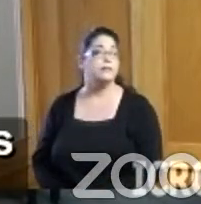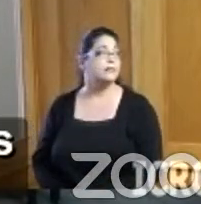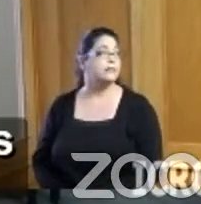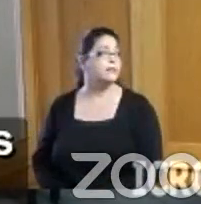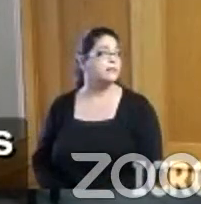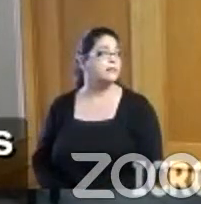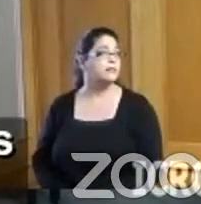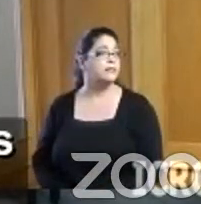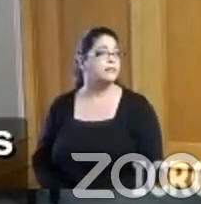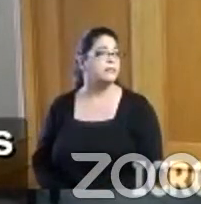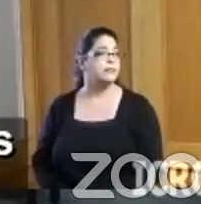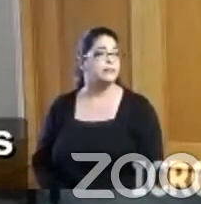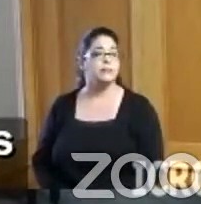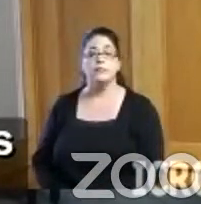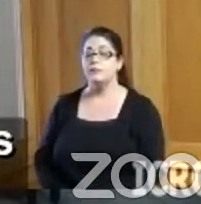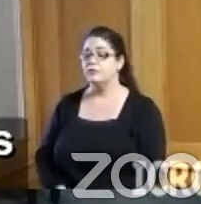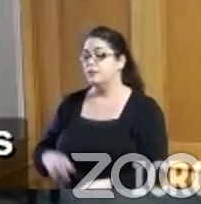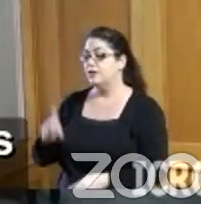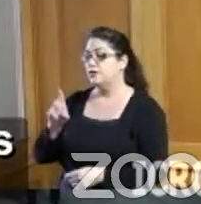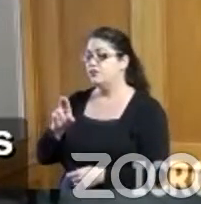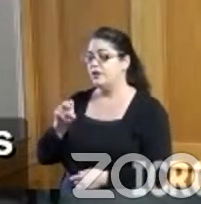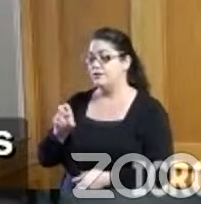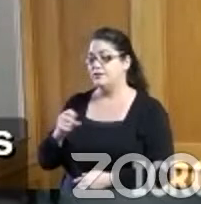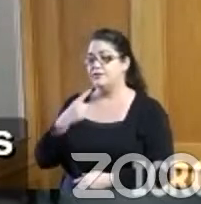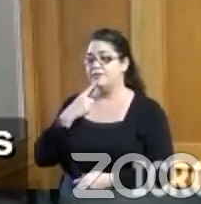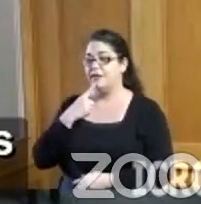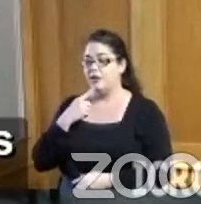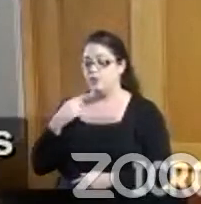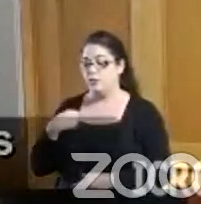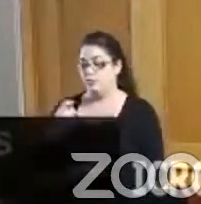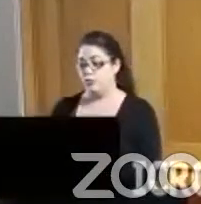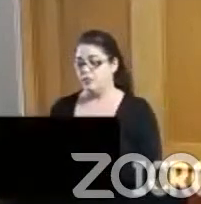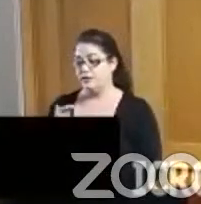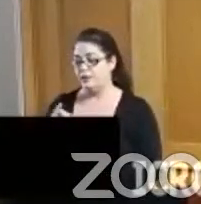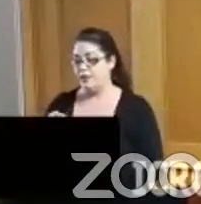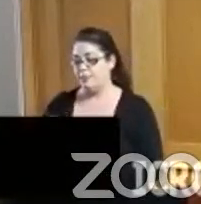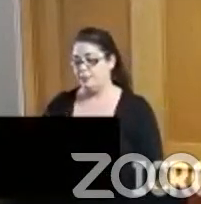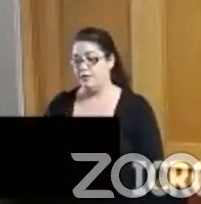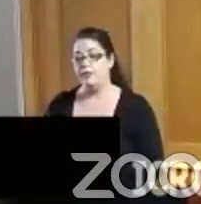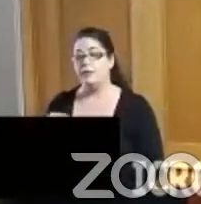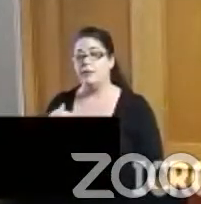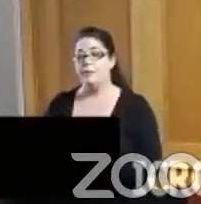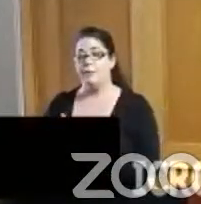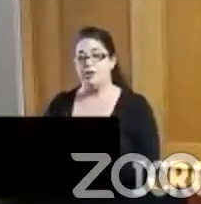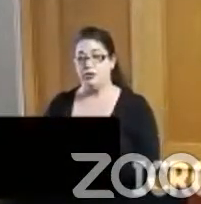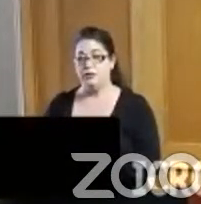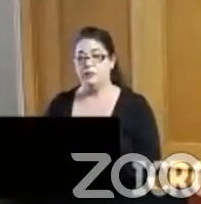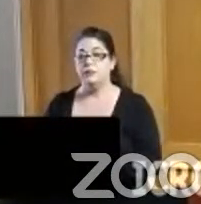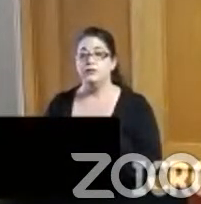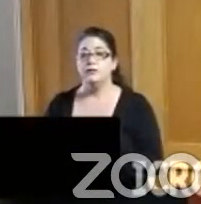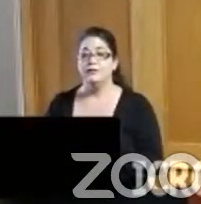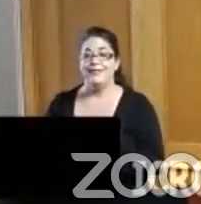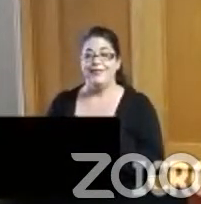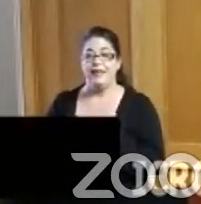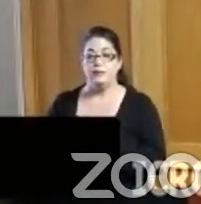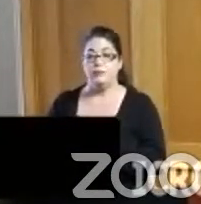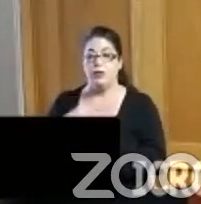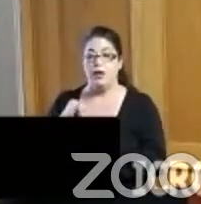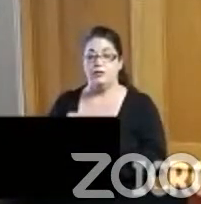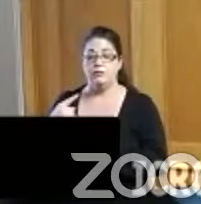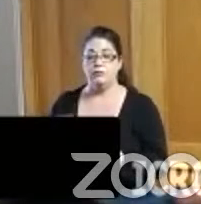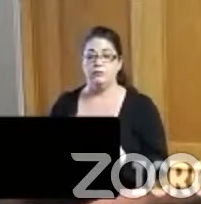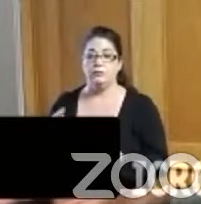So I need some clarity here. So we approved a CIP budget. Mm-hmm. And so this is a project that's